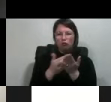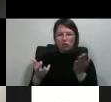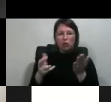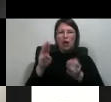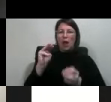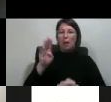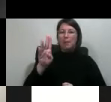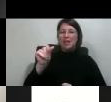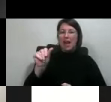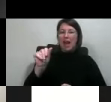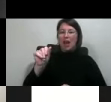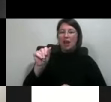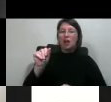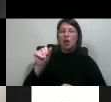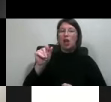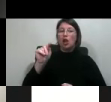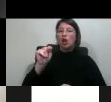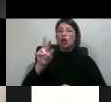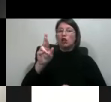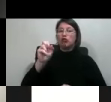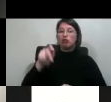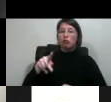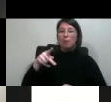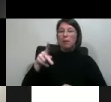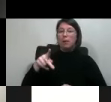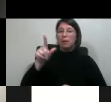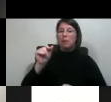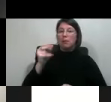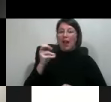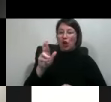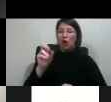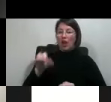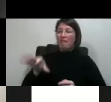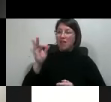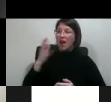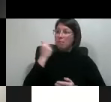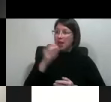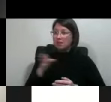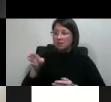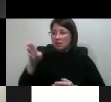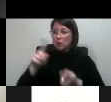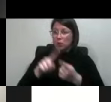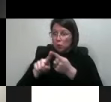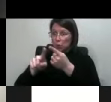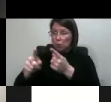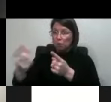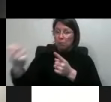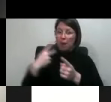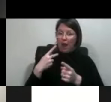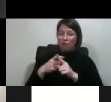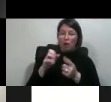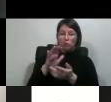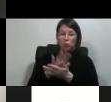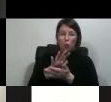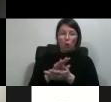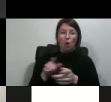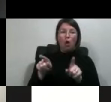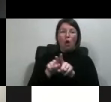planner, which can help students find the best route to and from school. There's also a wealth of information on the BPS transportation